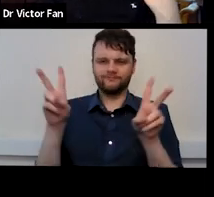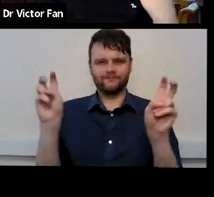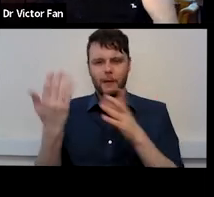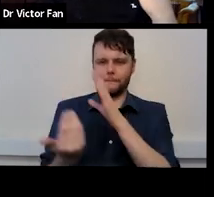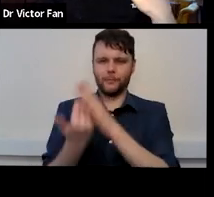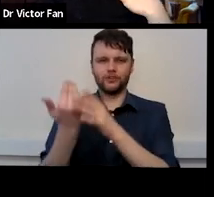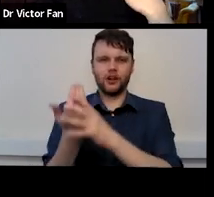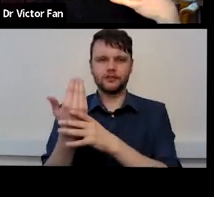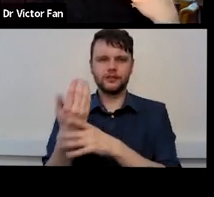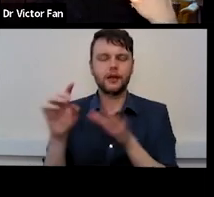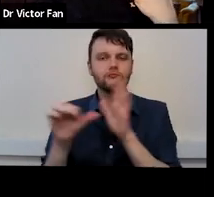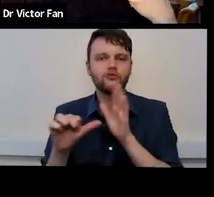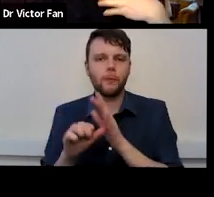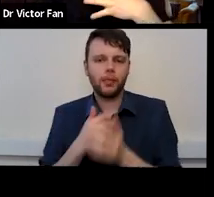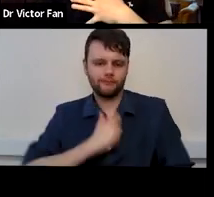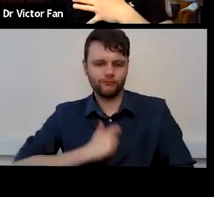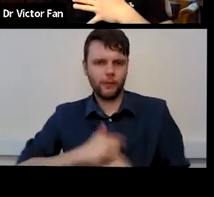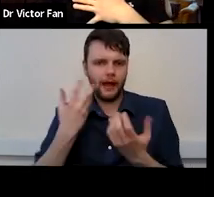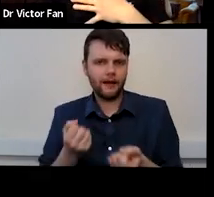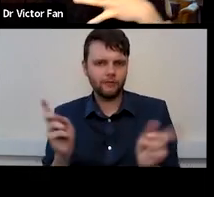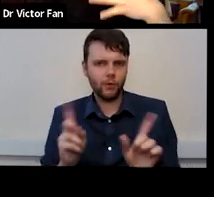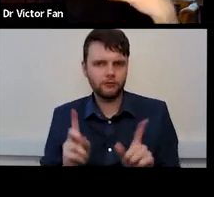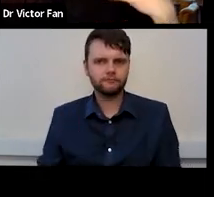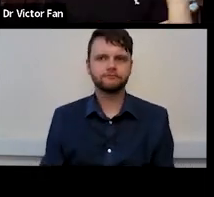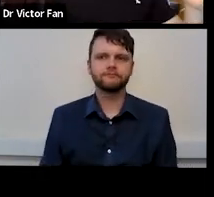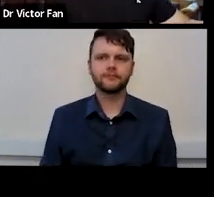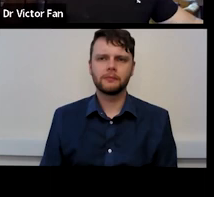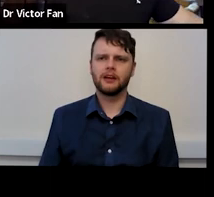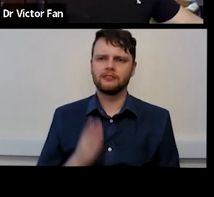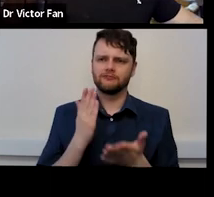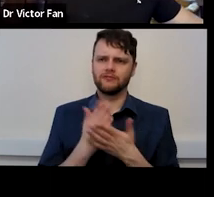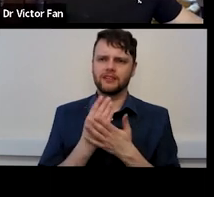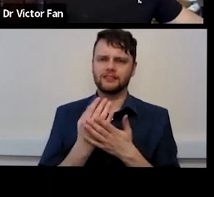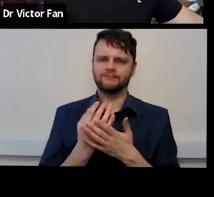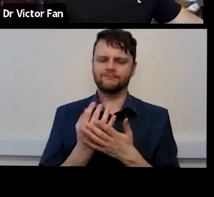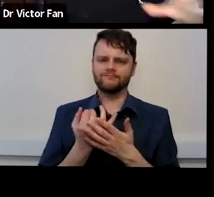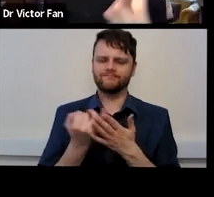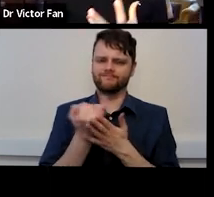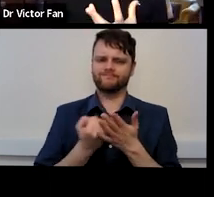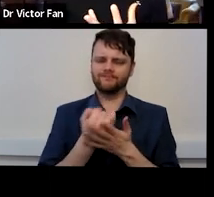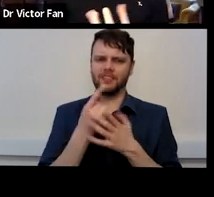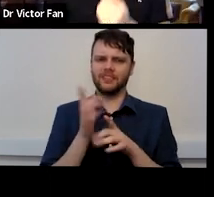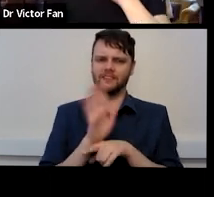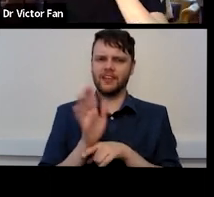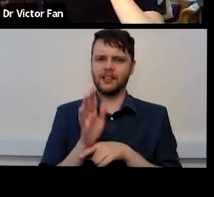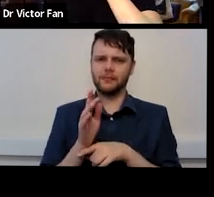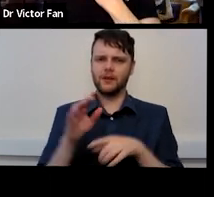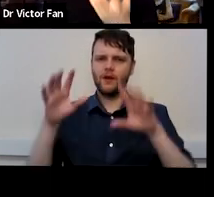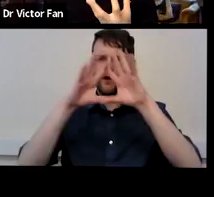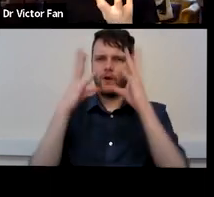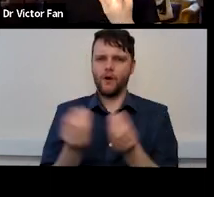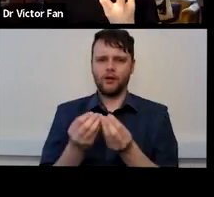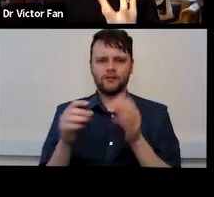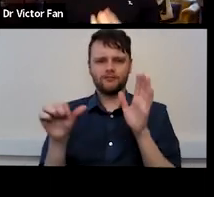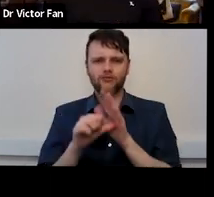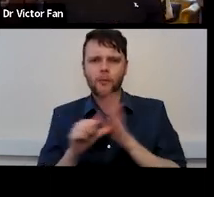kinds of problems human beings face. But very unfortunately, in this film, they all kind of land on women